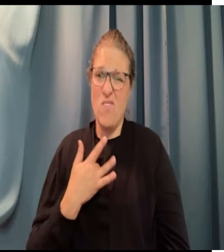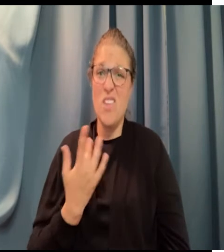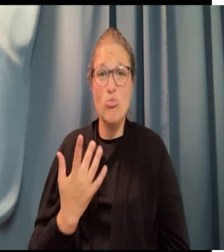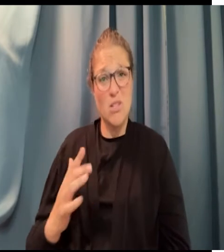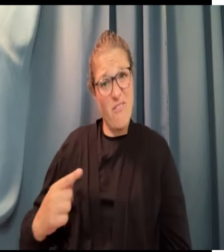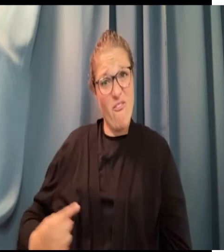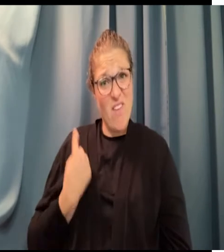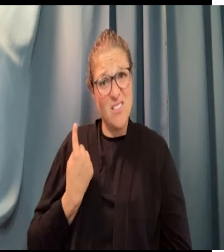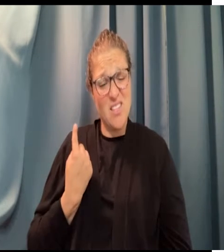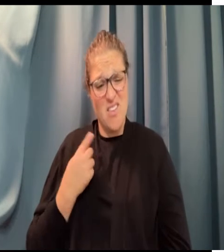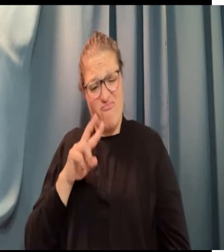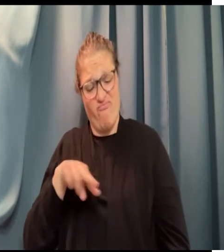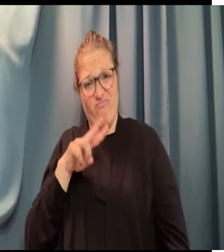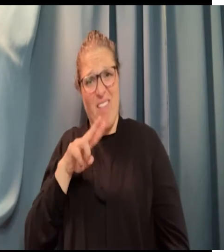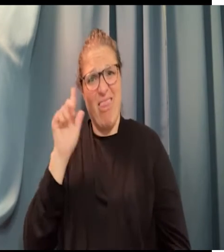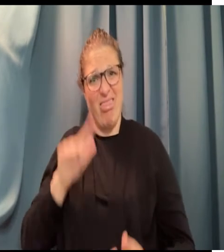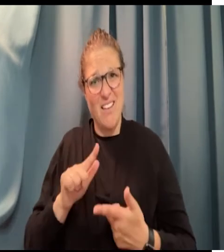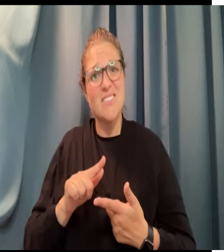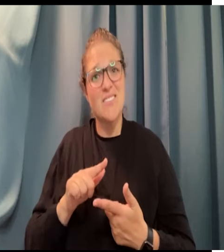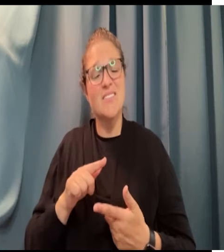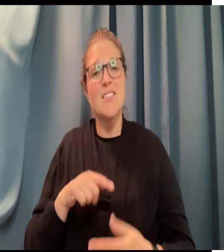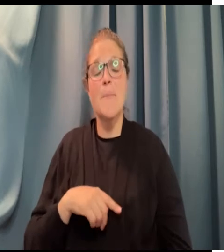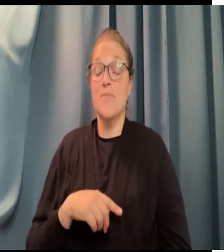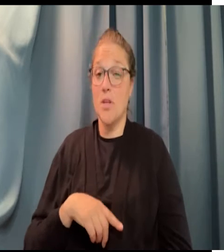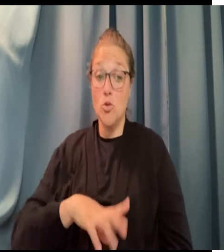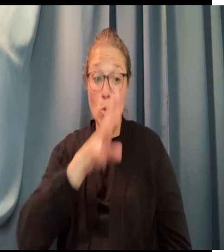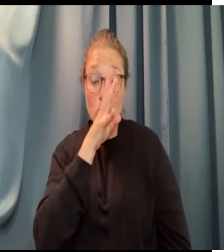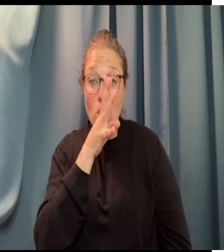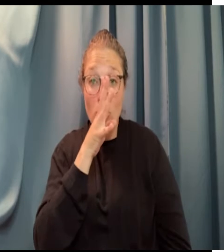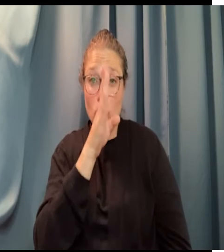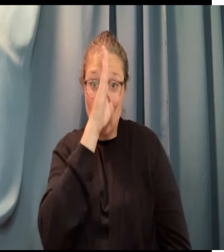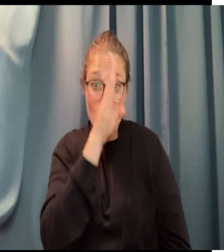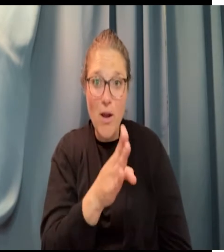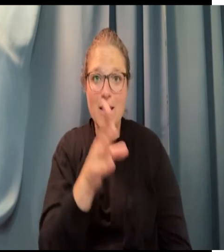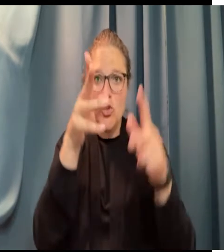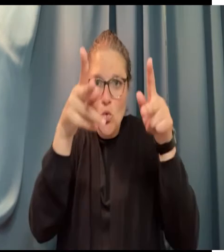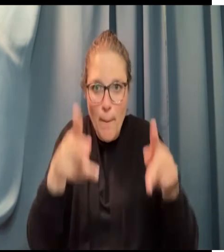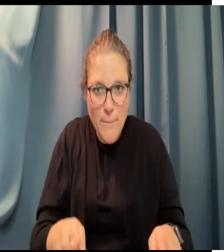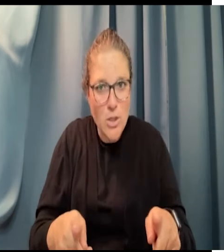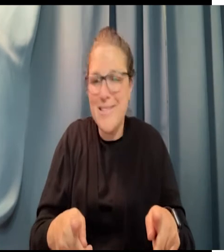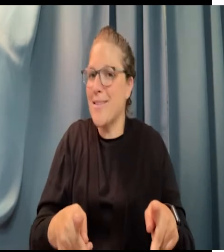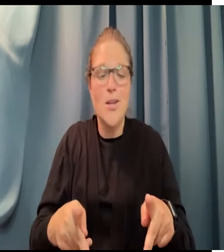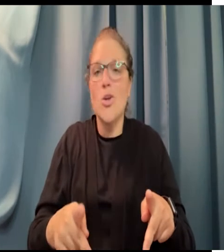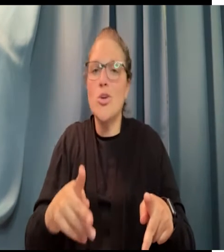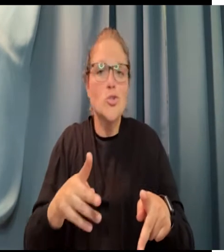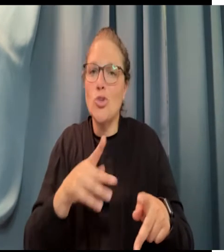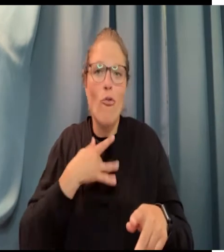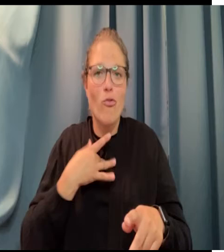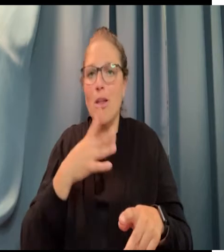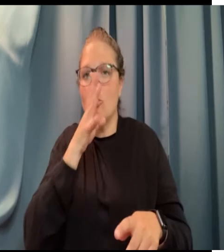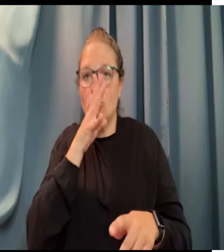sweet can come across as patronizing. What that means is speak to the person as a person, not